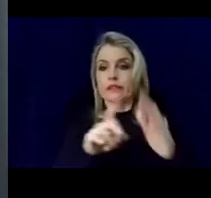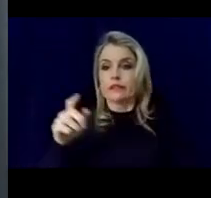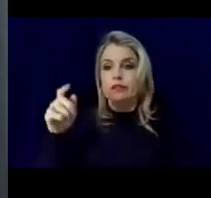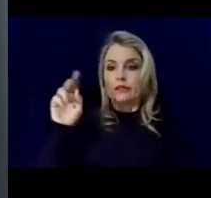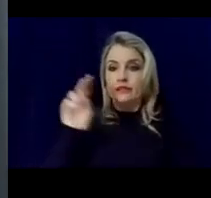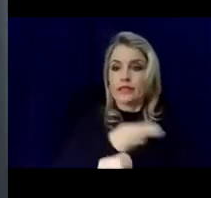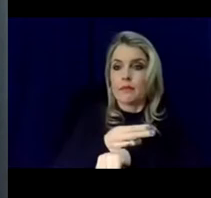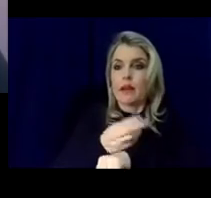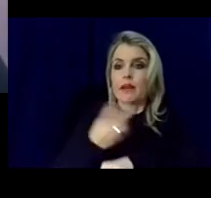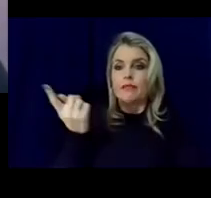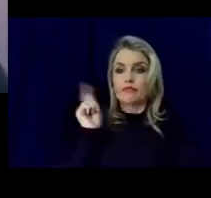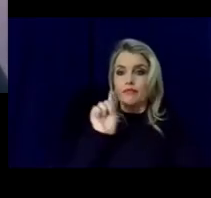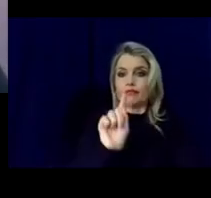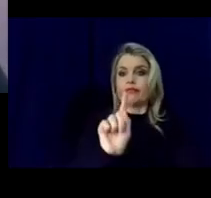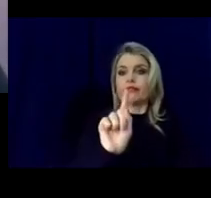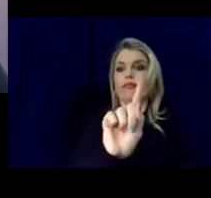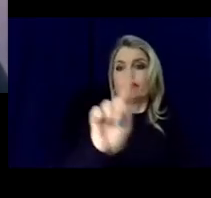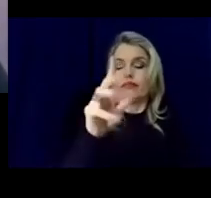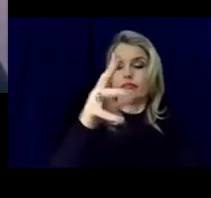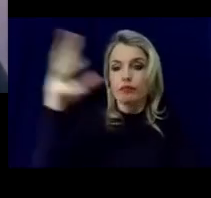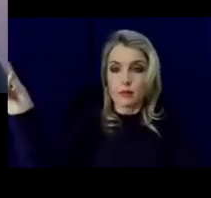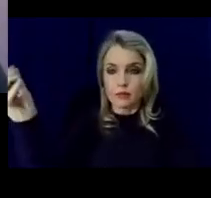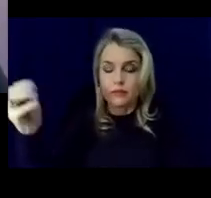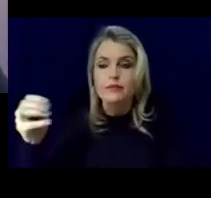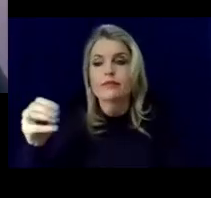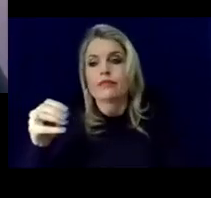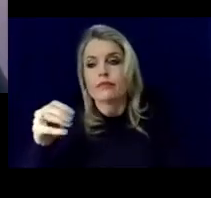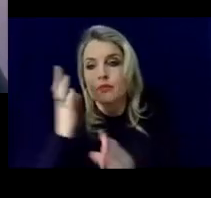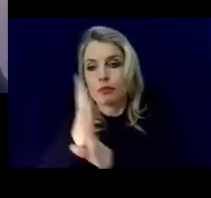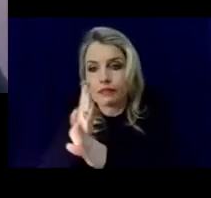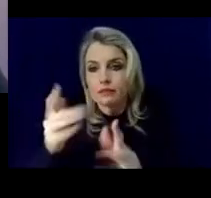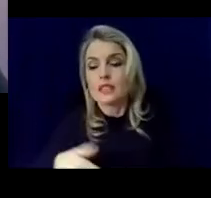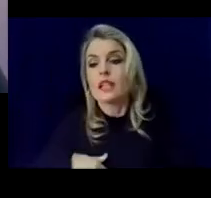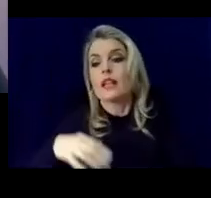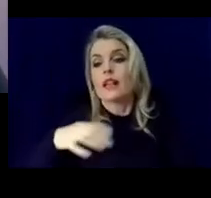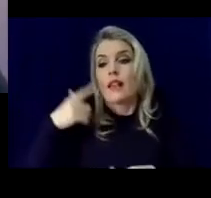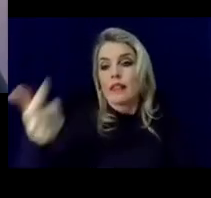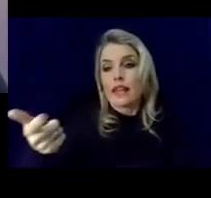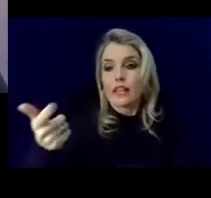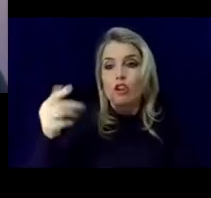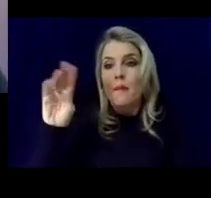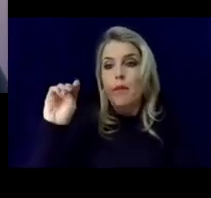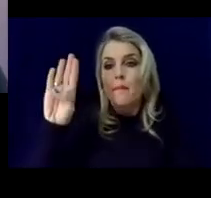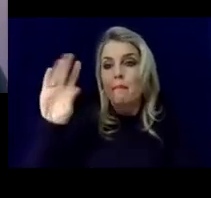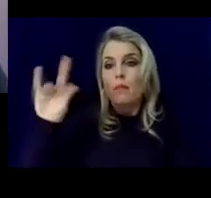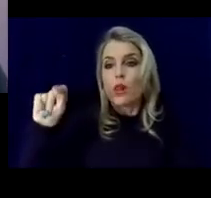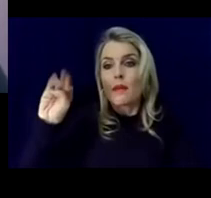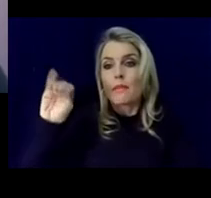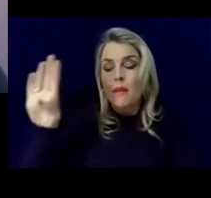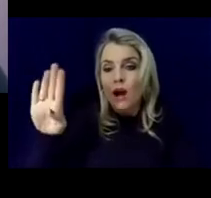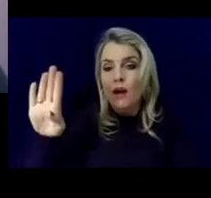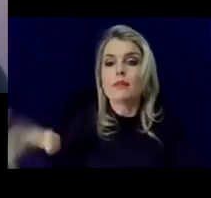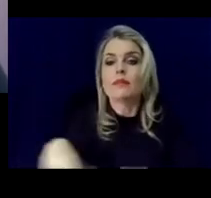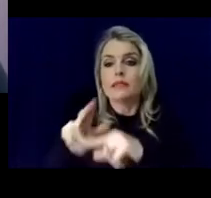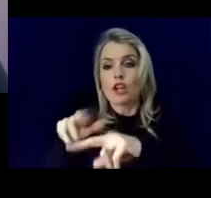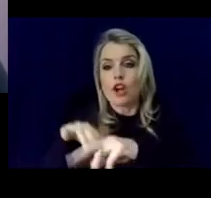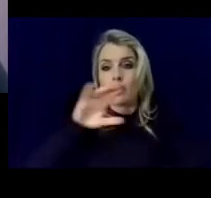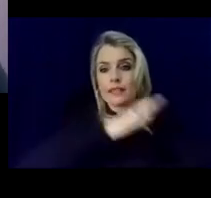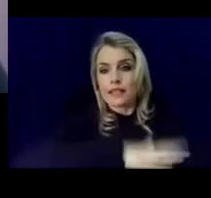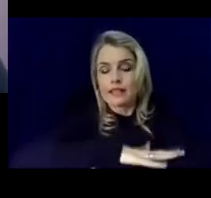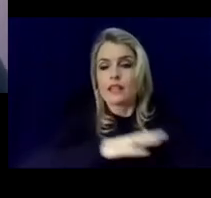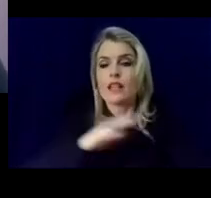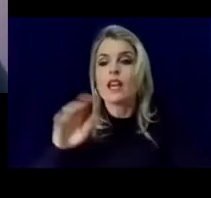toward the door. Interior. Bullet Mob office, moments later. Back perched on the desk, Clinton taps angrily